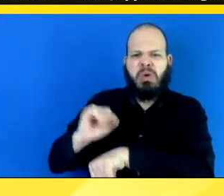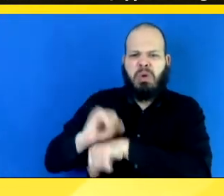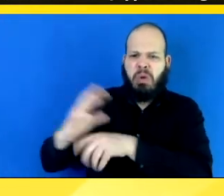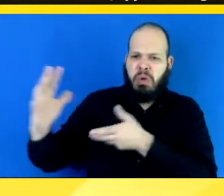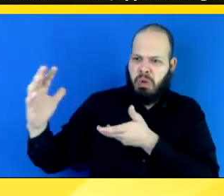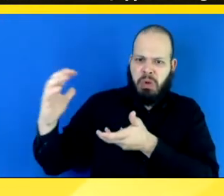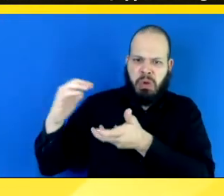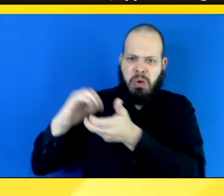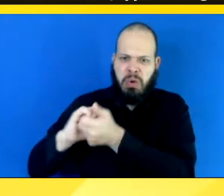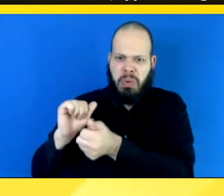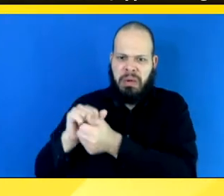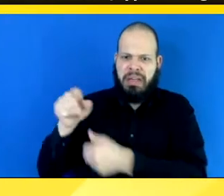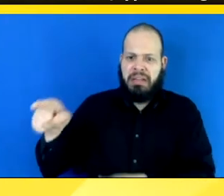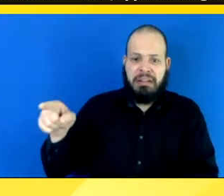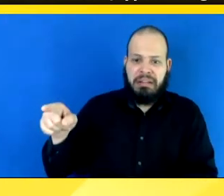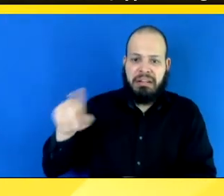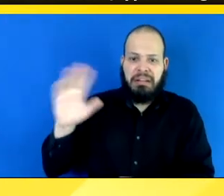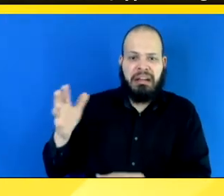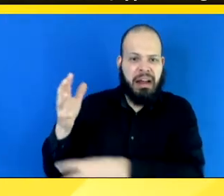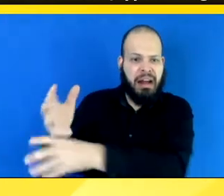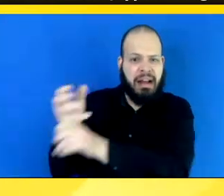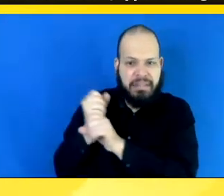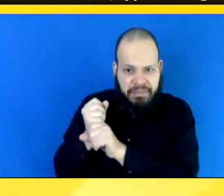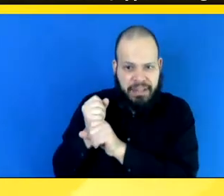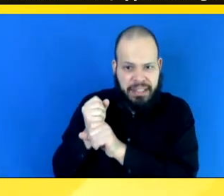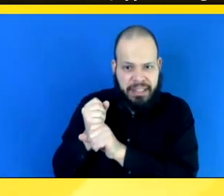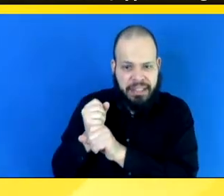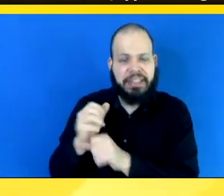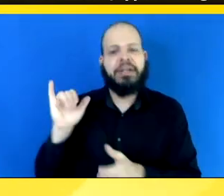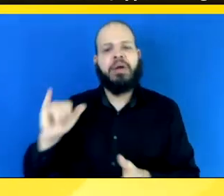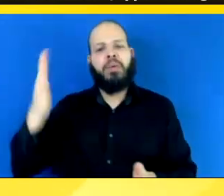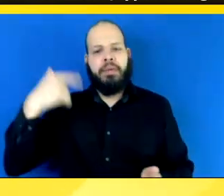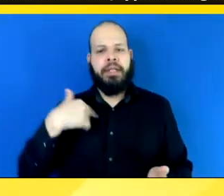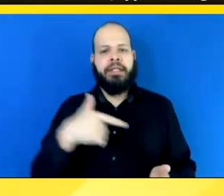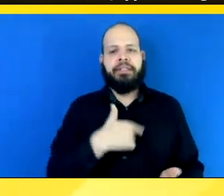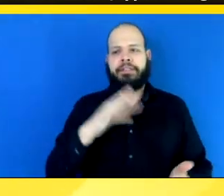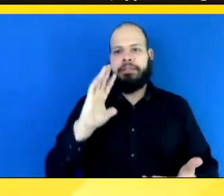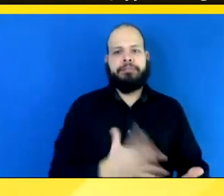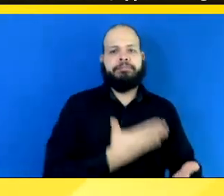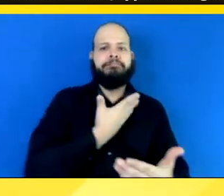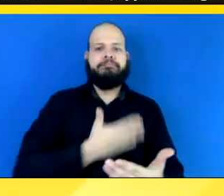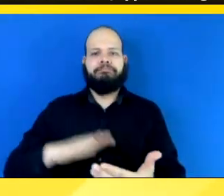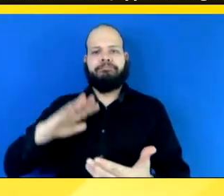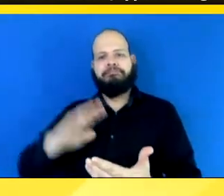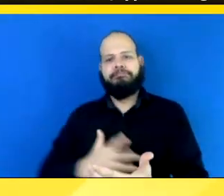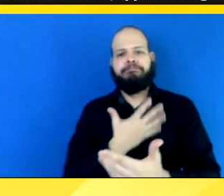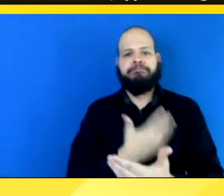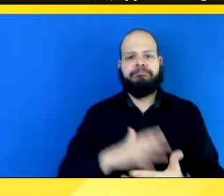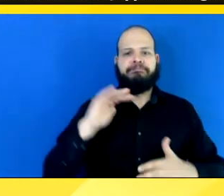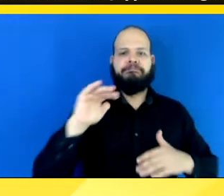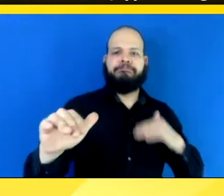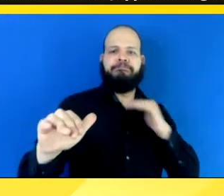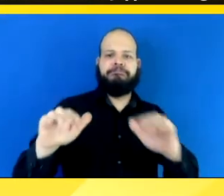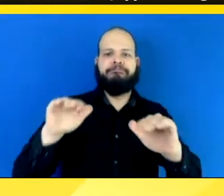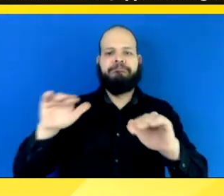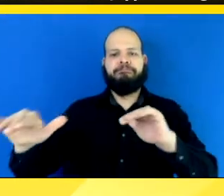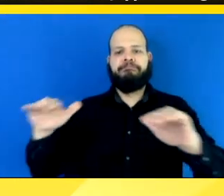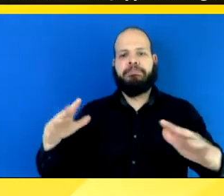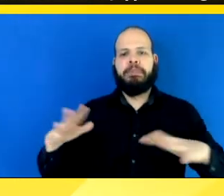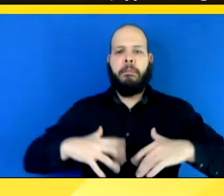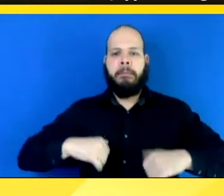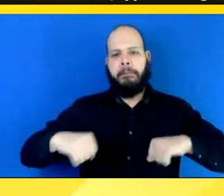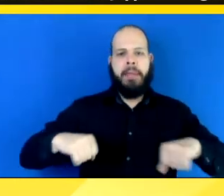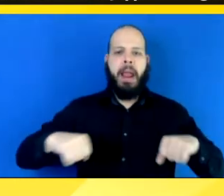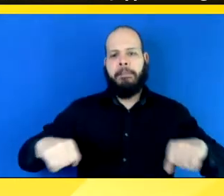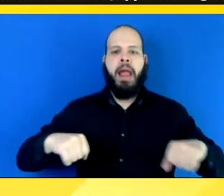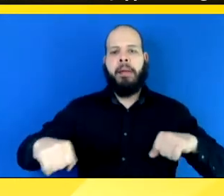had. That's why we sing this song, through our vote we will stay strong, because